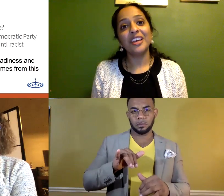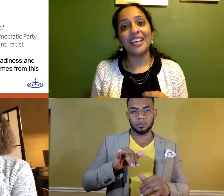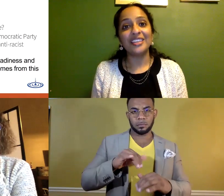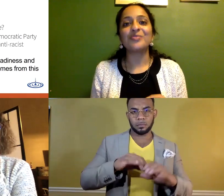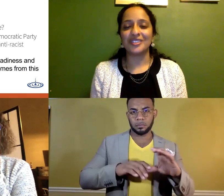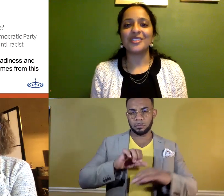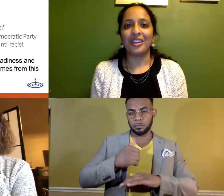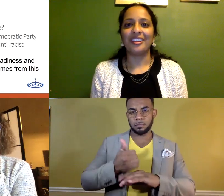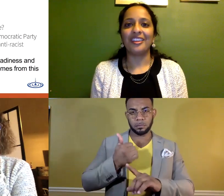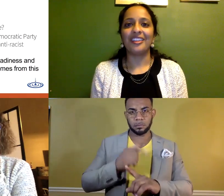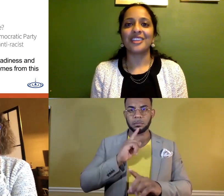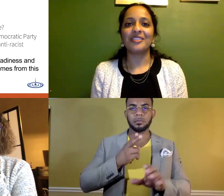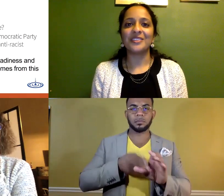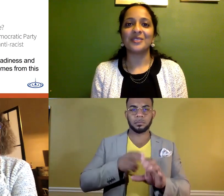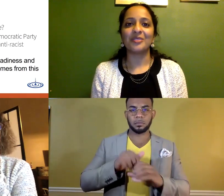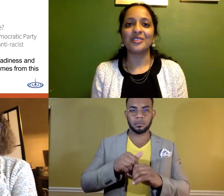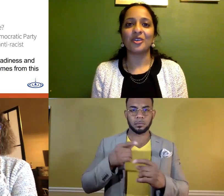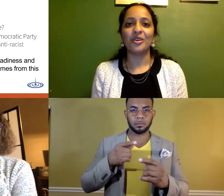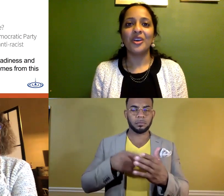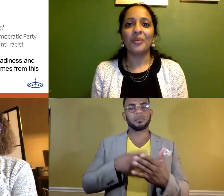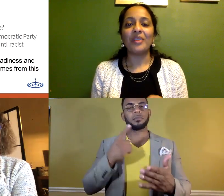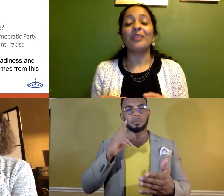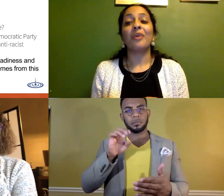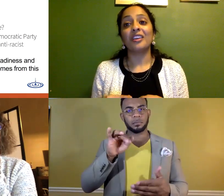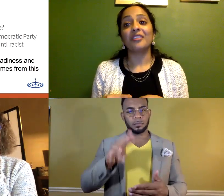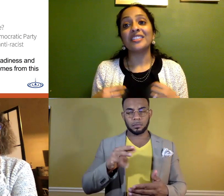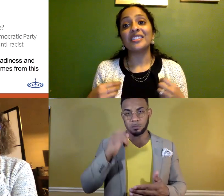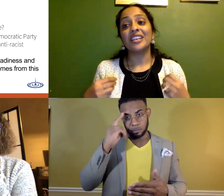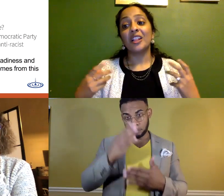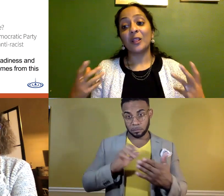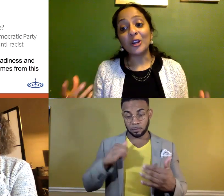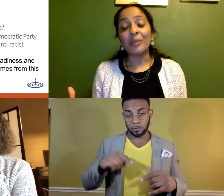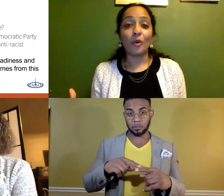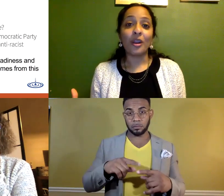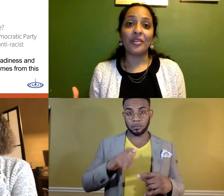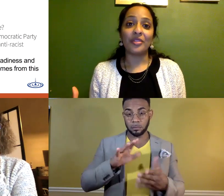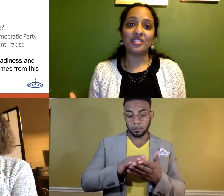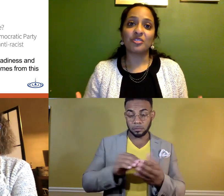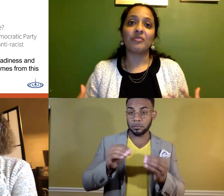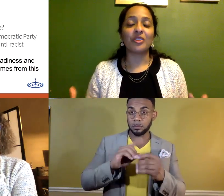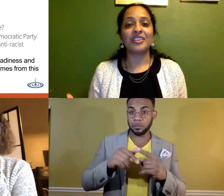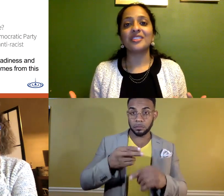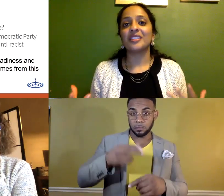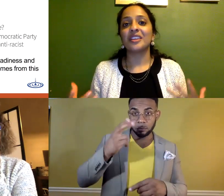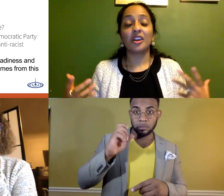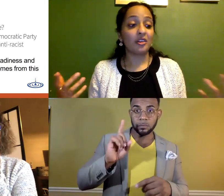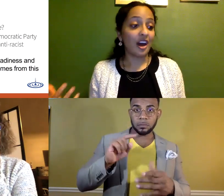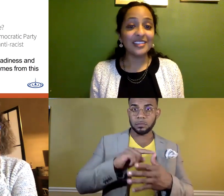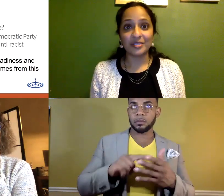itself is participating in anti-racism. And so I think part of us learning more about the history of where